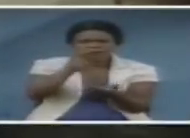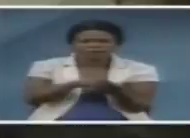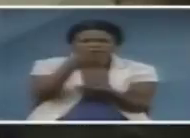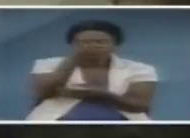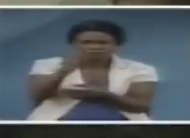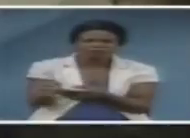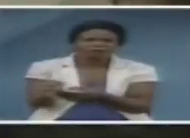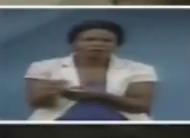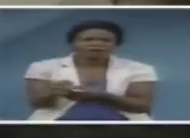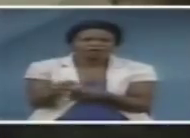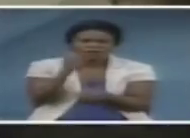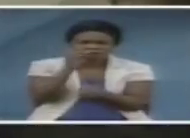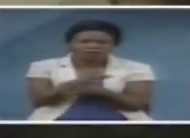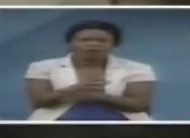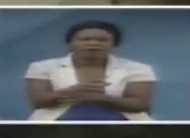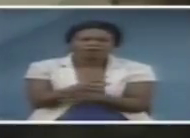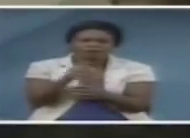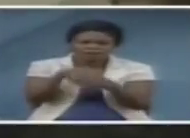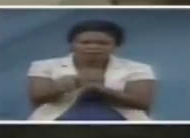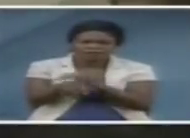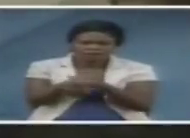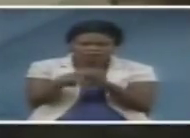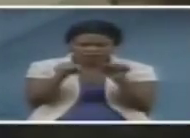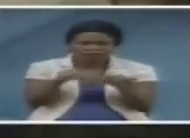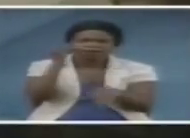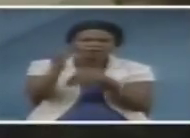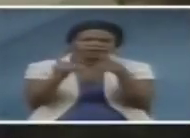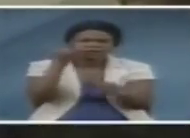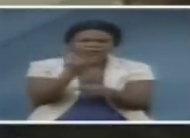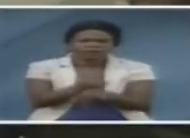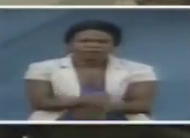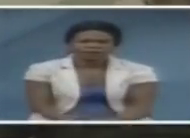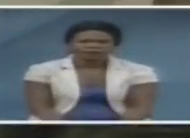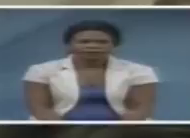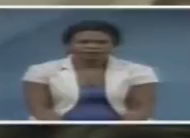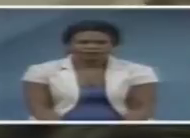to add to the 7,400 already recruited this year.